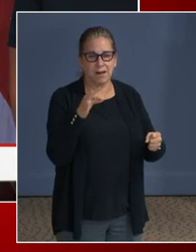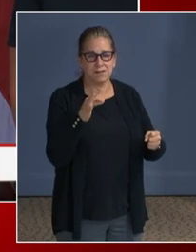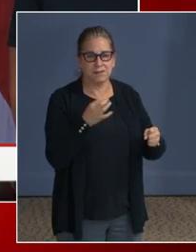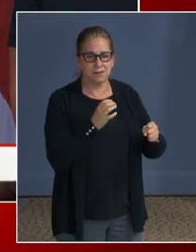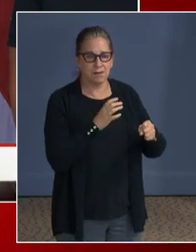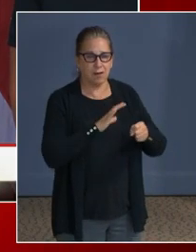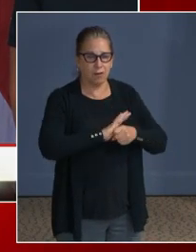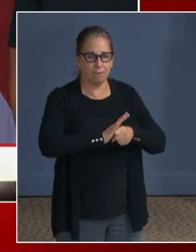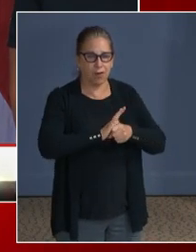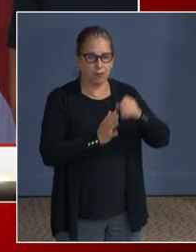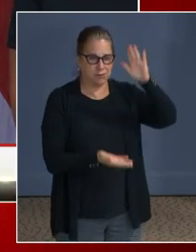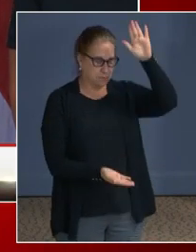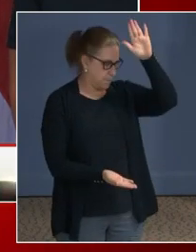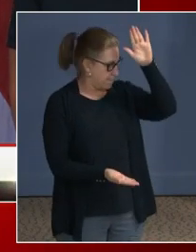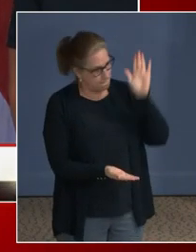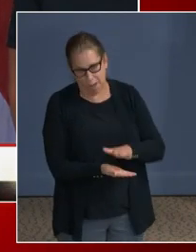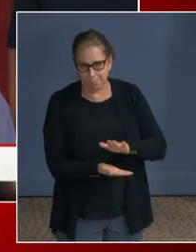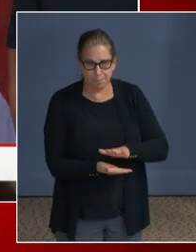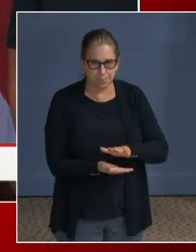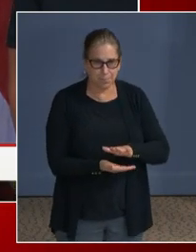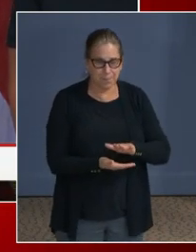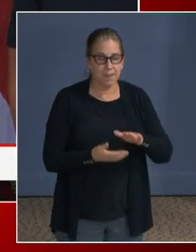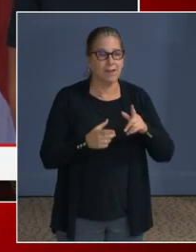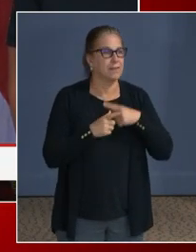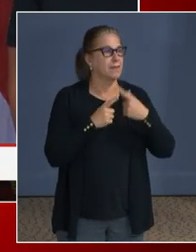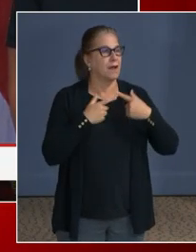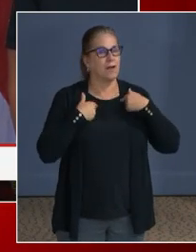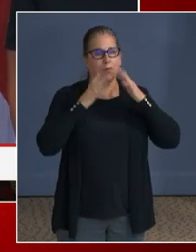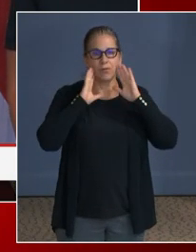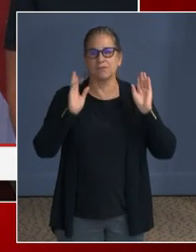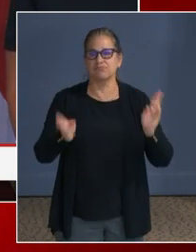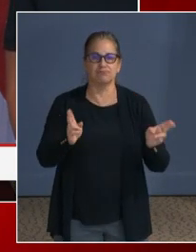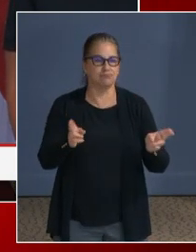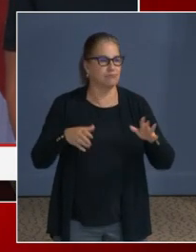can legitimately start economic activity again.